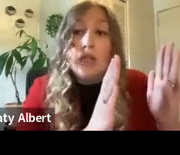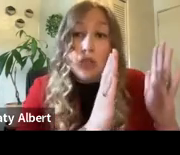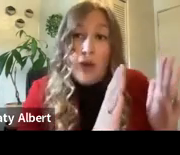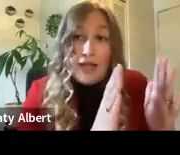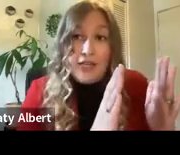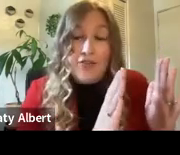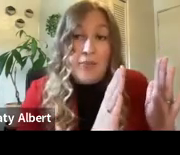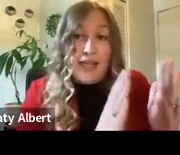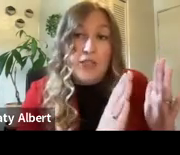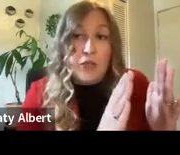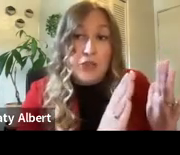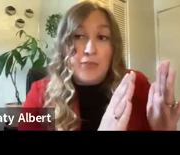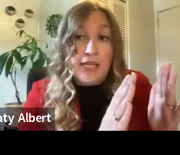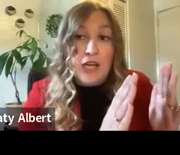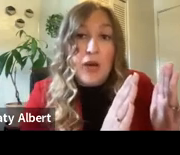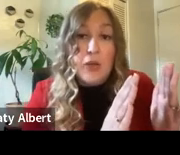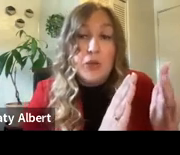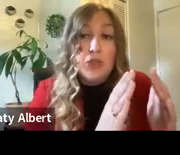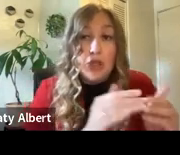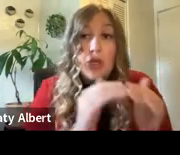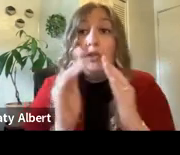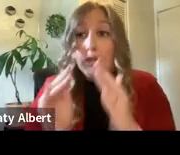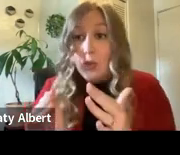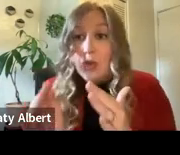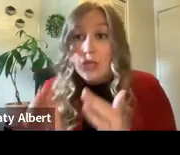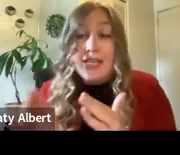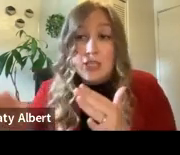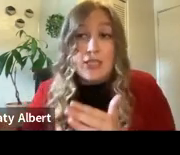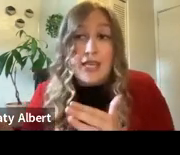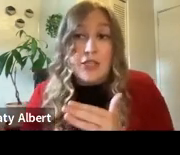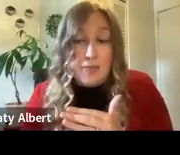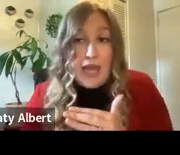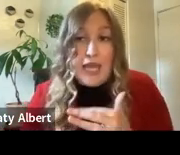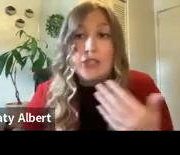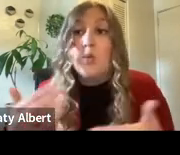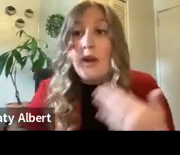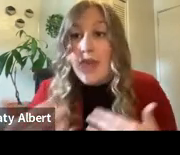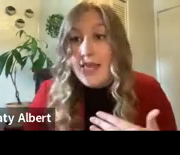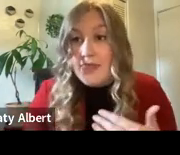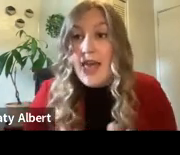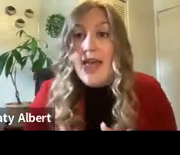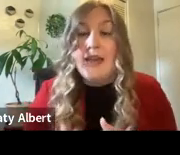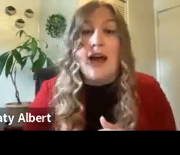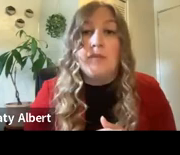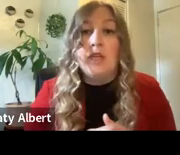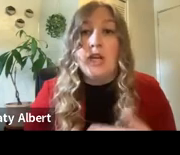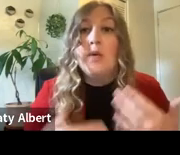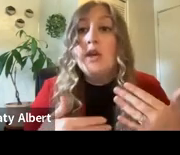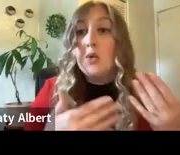go directly from that social media post to the legislator's page, where they can